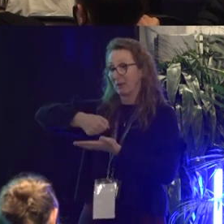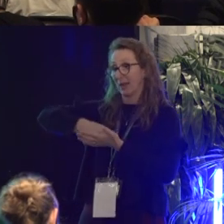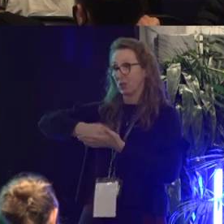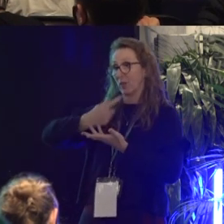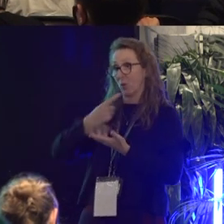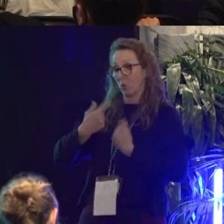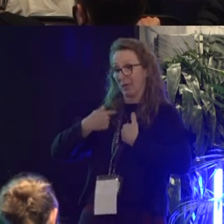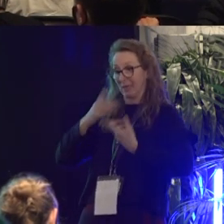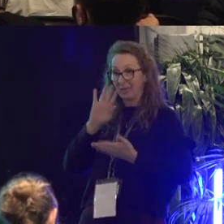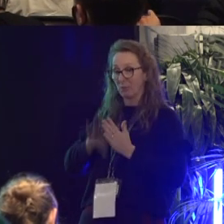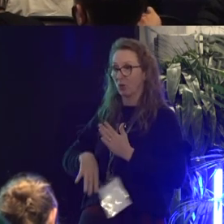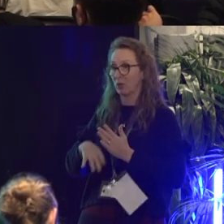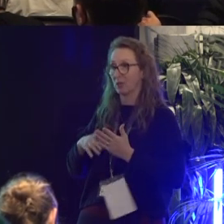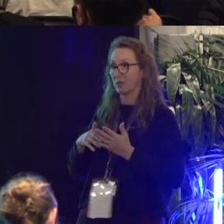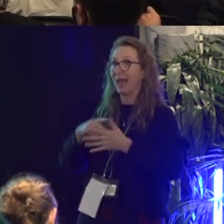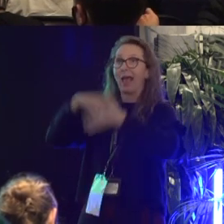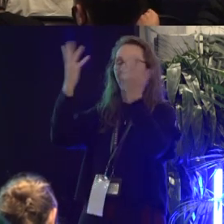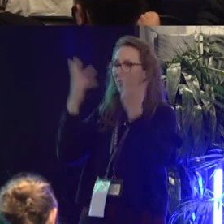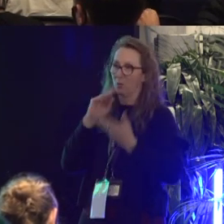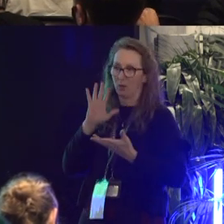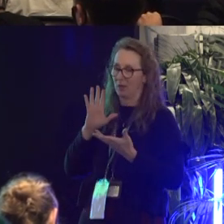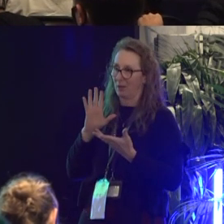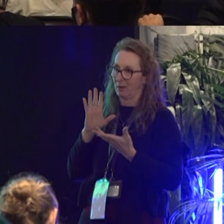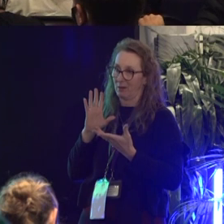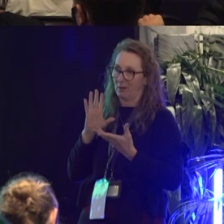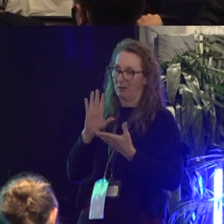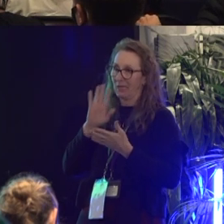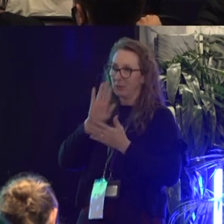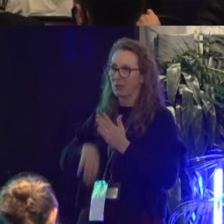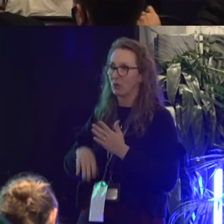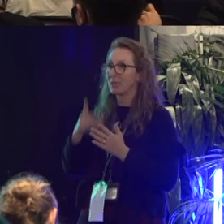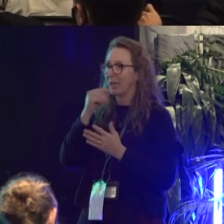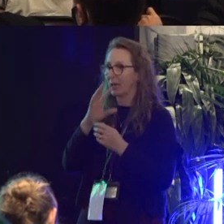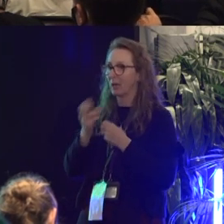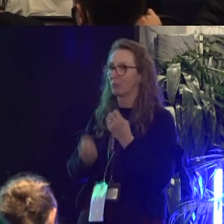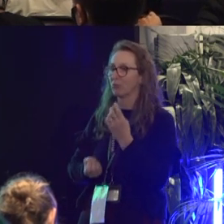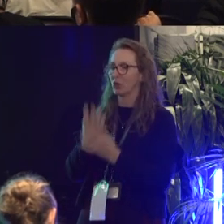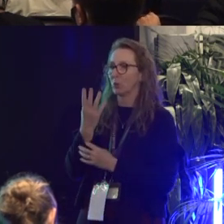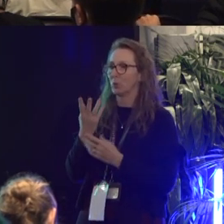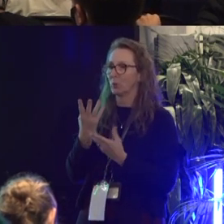encounter, of anything we encounter, can produce meaningful experiences.